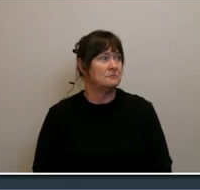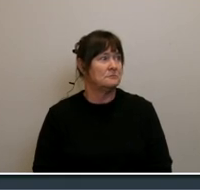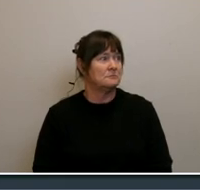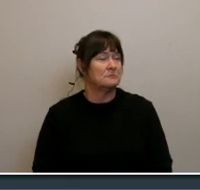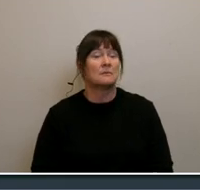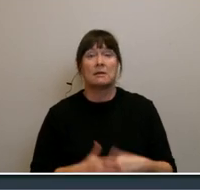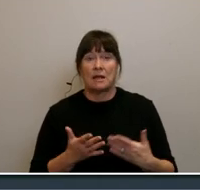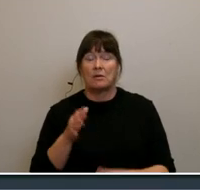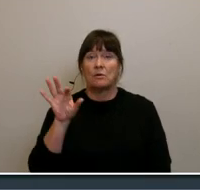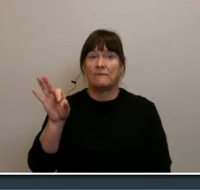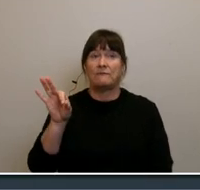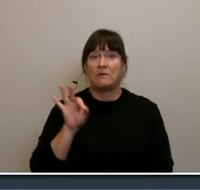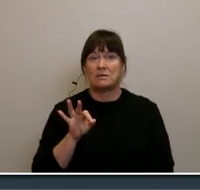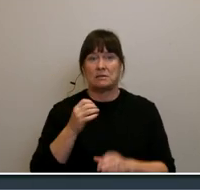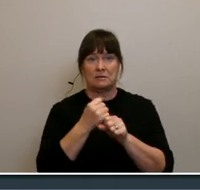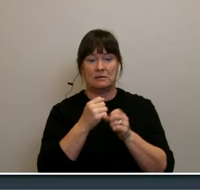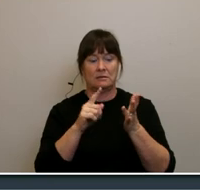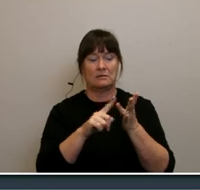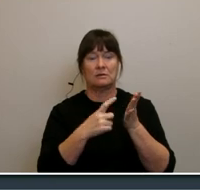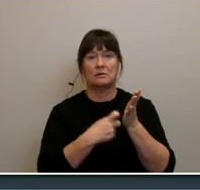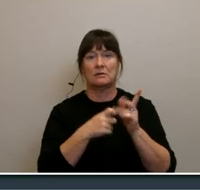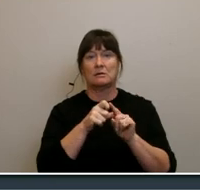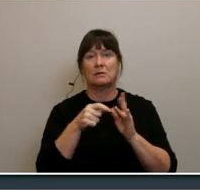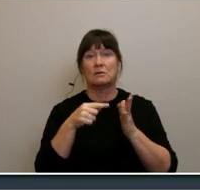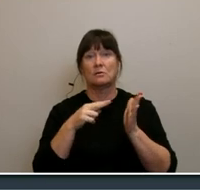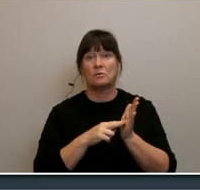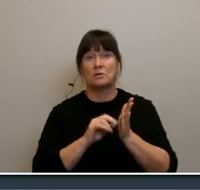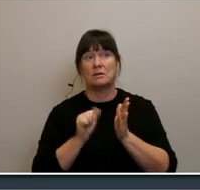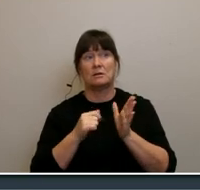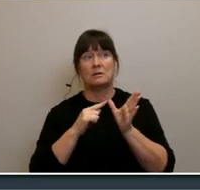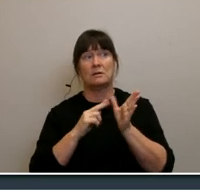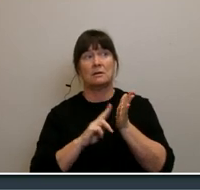I'd now like to invite up Gordon Anderson, please.